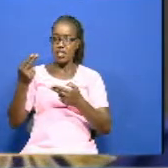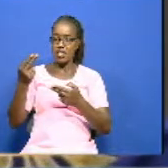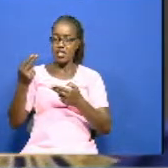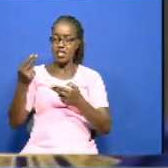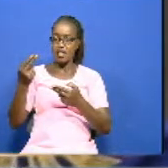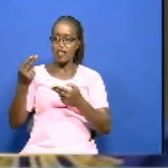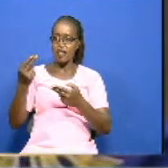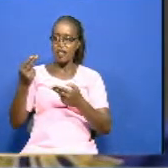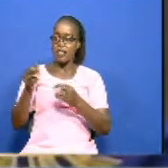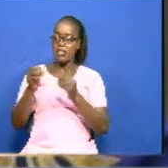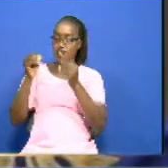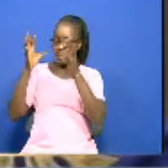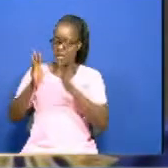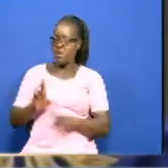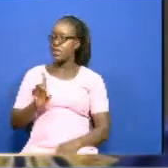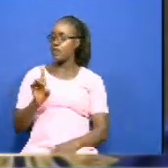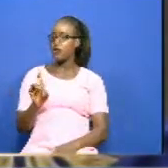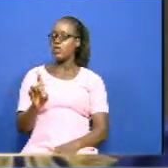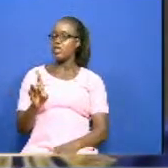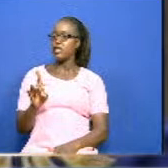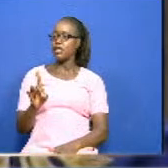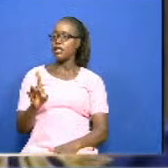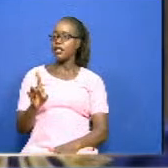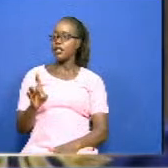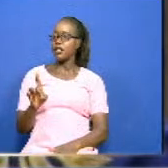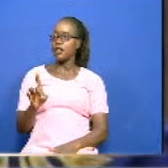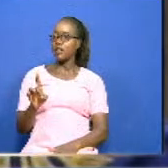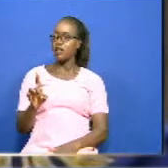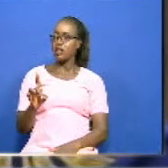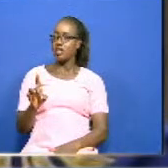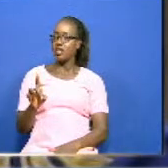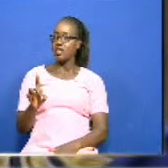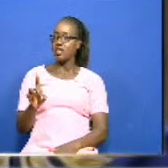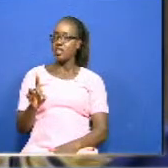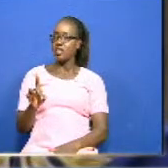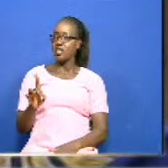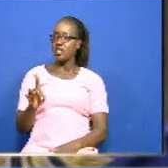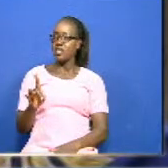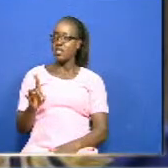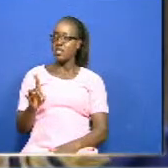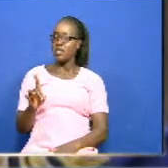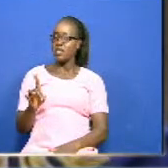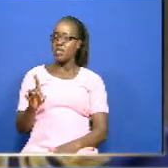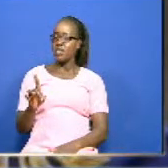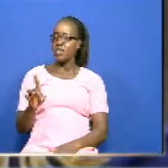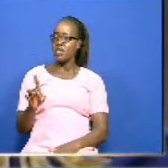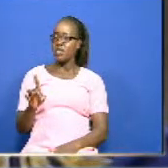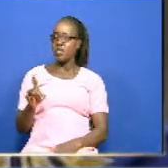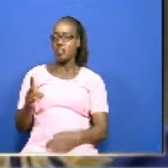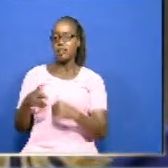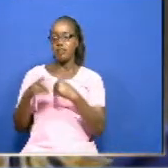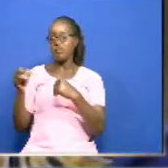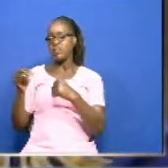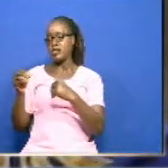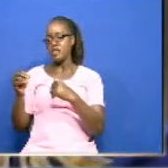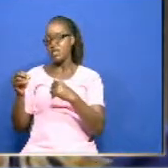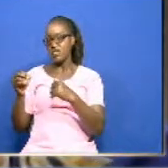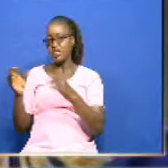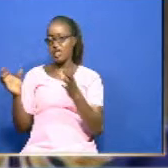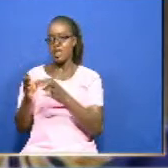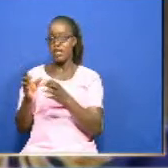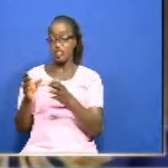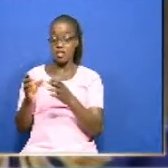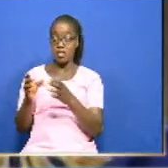Unaona mwalimu mmoja ana handle kama kwa darasa moja kuna kama watoto 70 kwa darasa